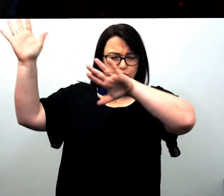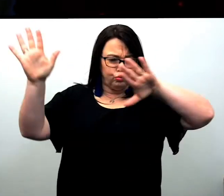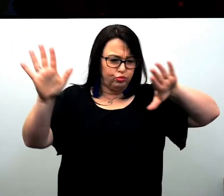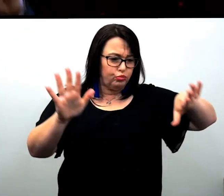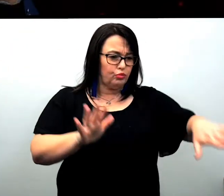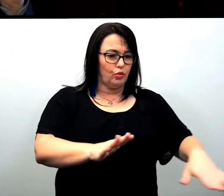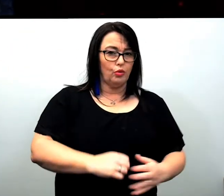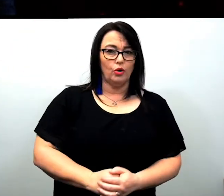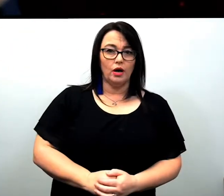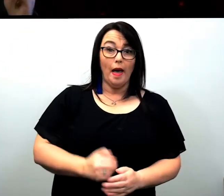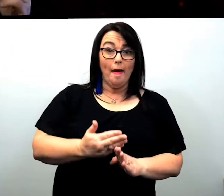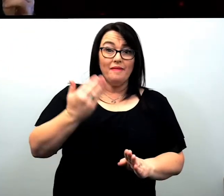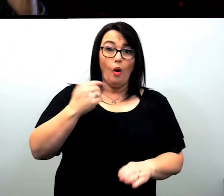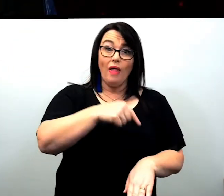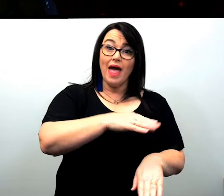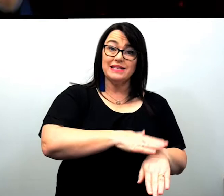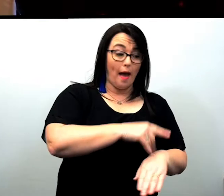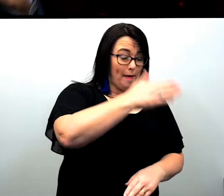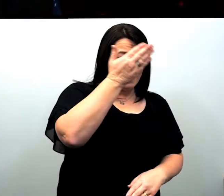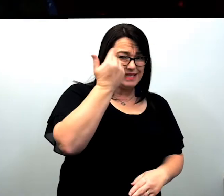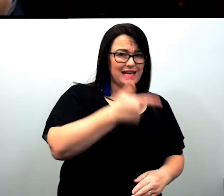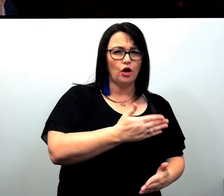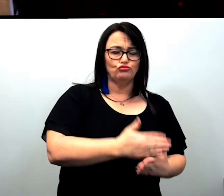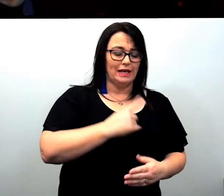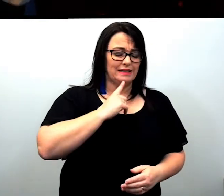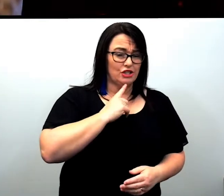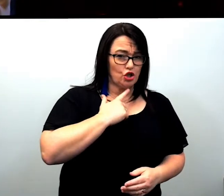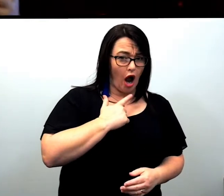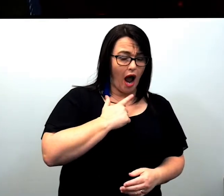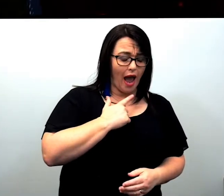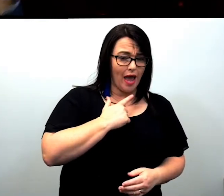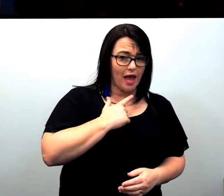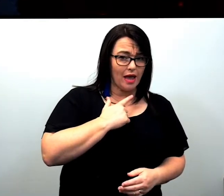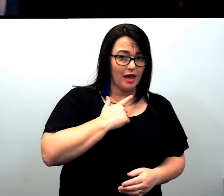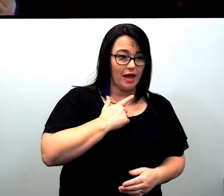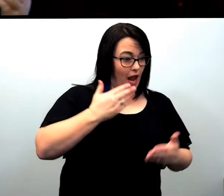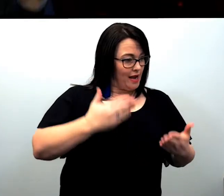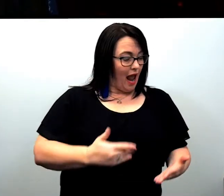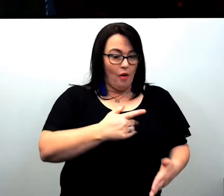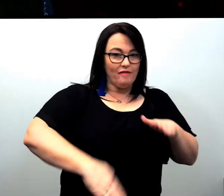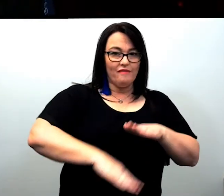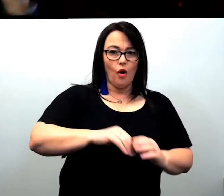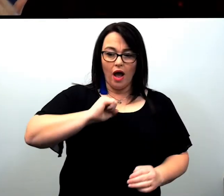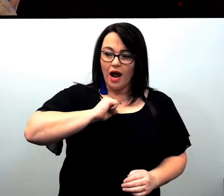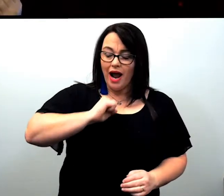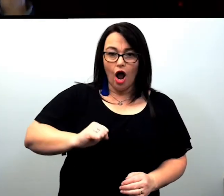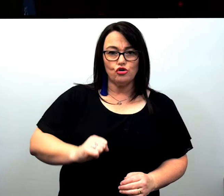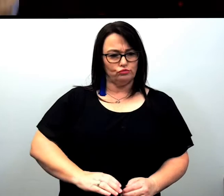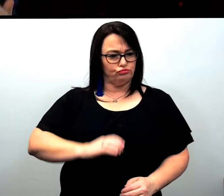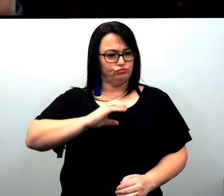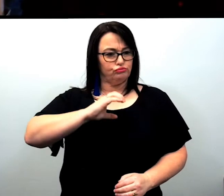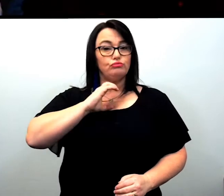crucified Christ." There was an encounter and an empowerment for the church, the vehicle, God's institution, to bring